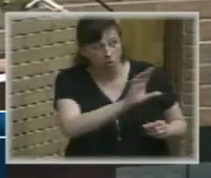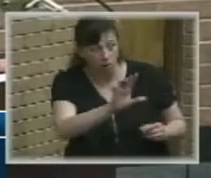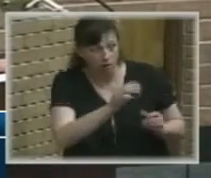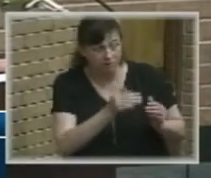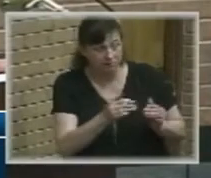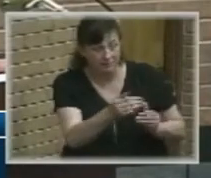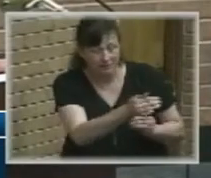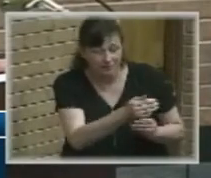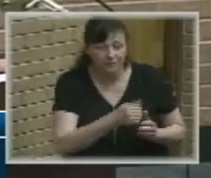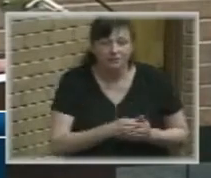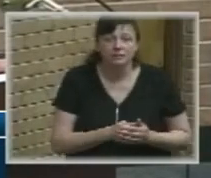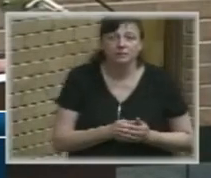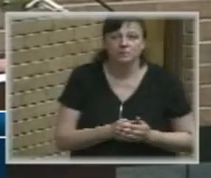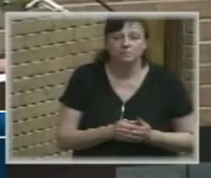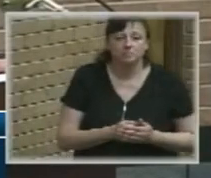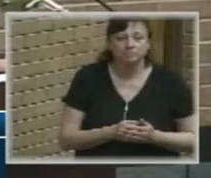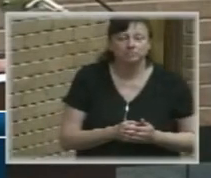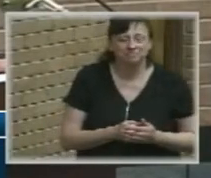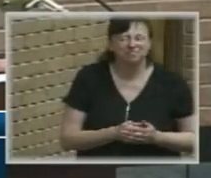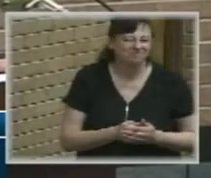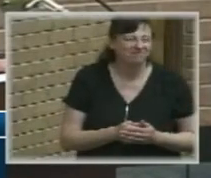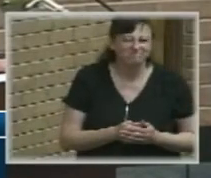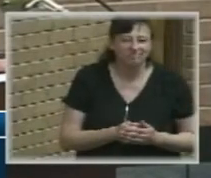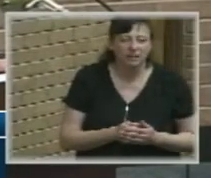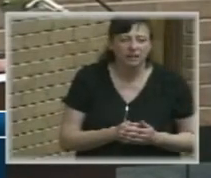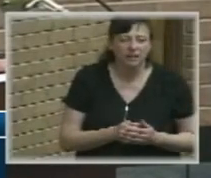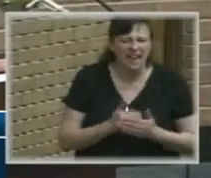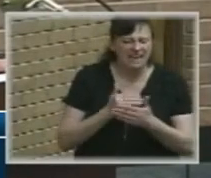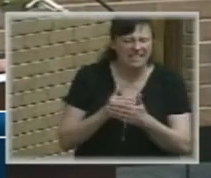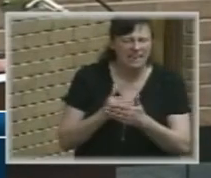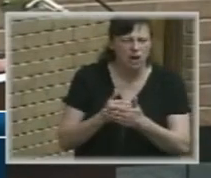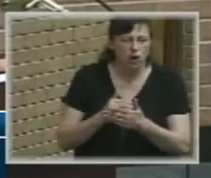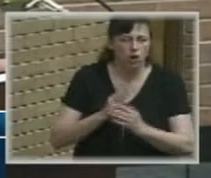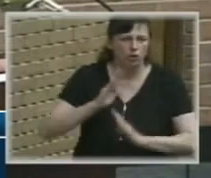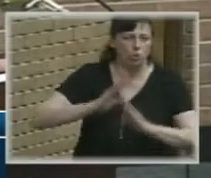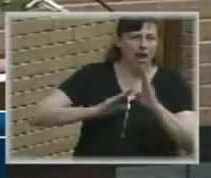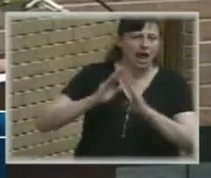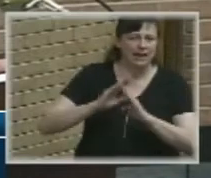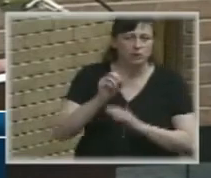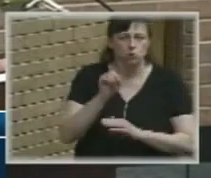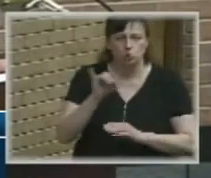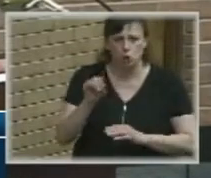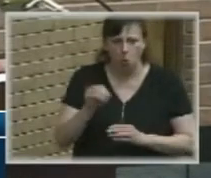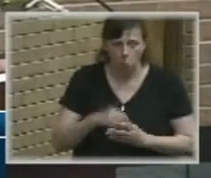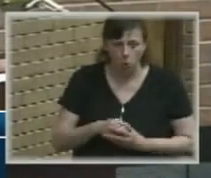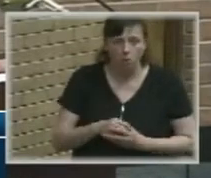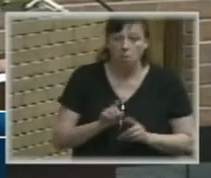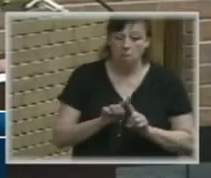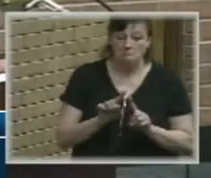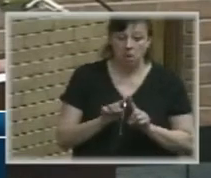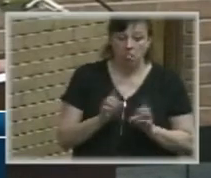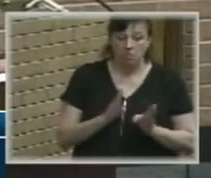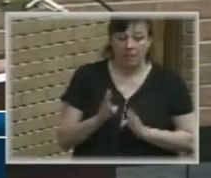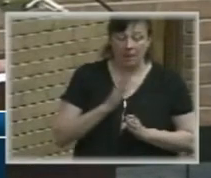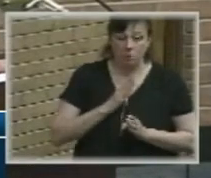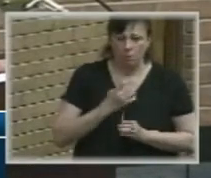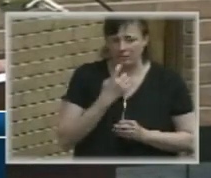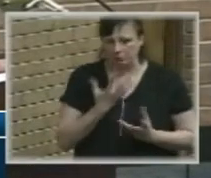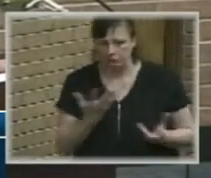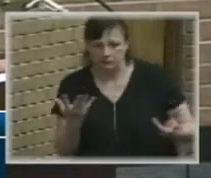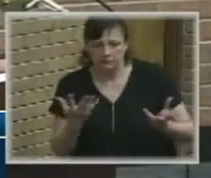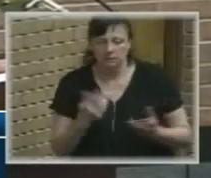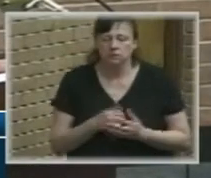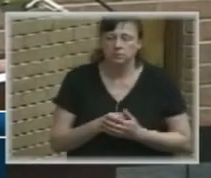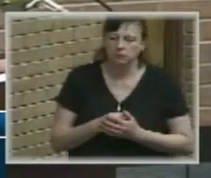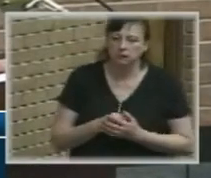of the former karate studio, boy, was he non-committal. He said, we're taking half of the, and they asked him, well, what are you going to do with the